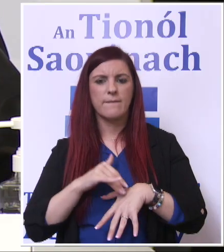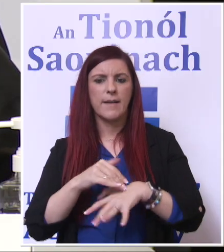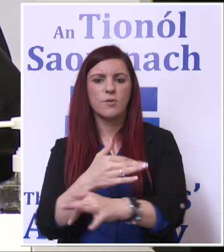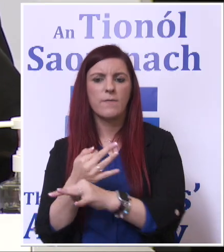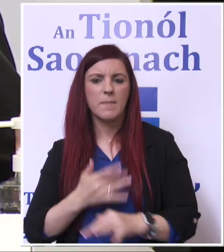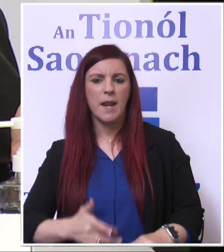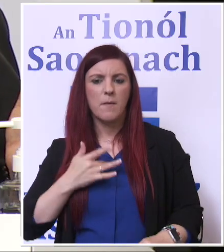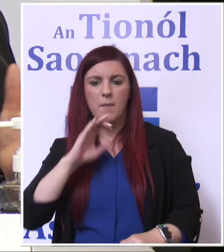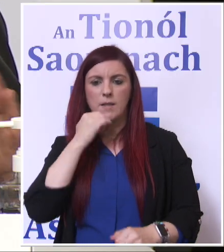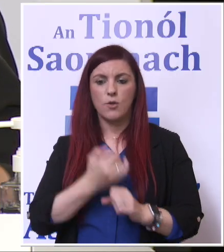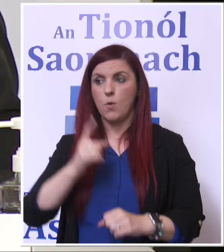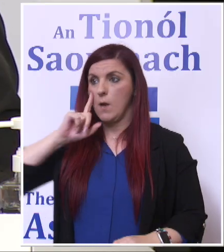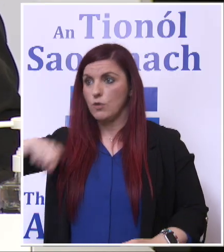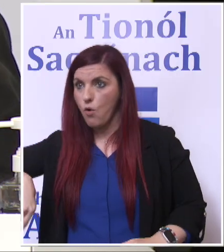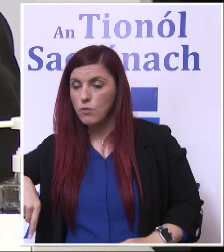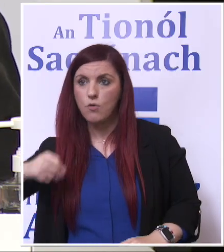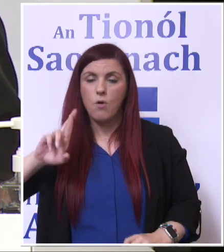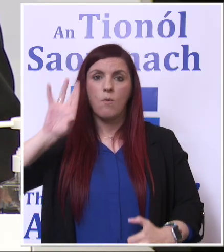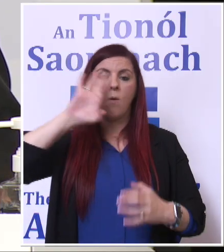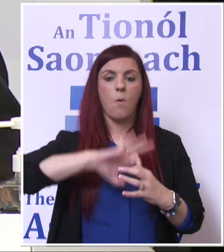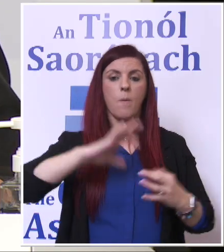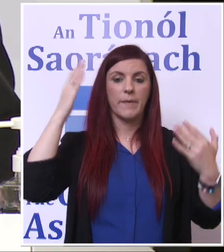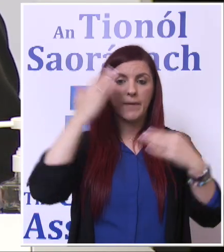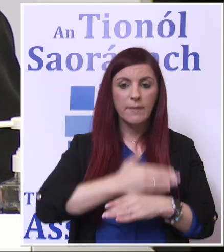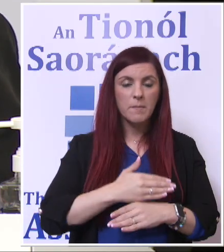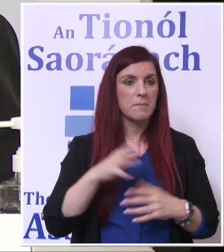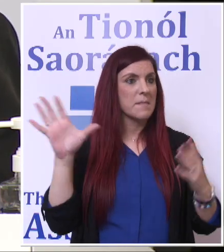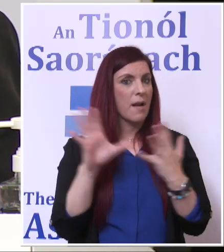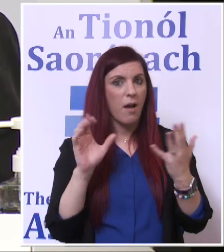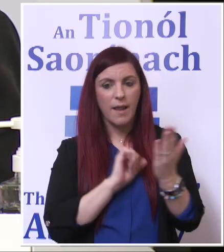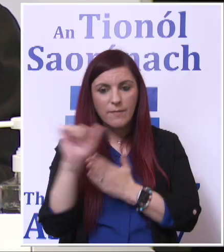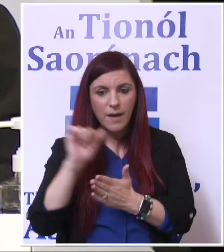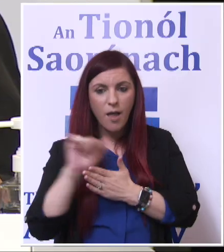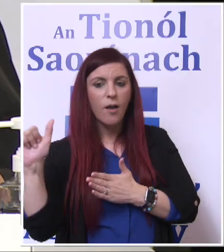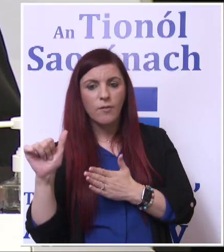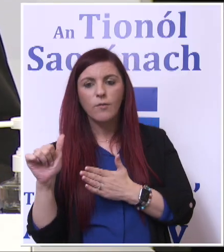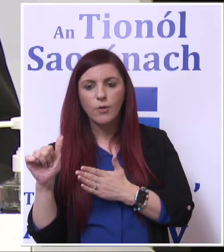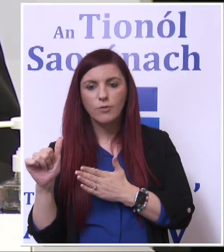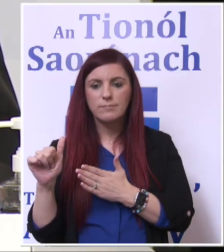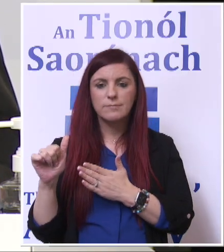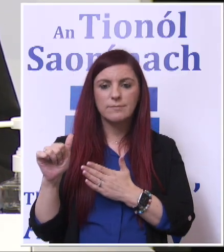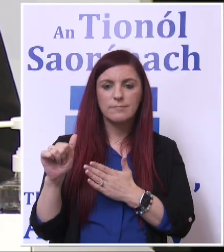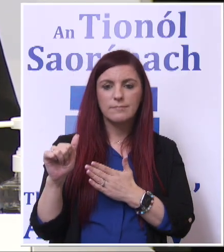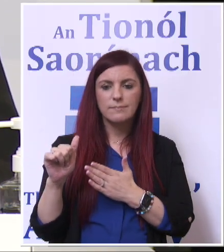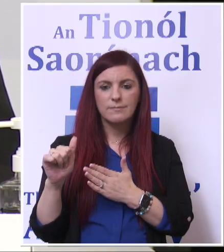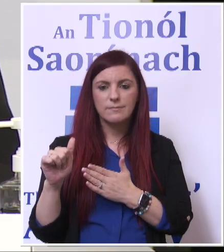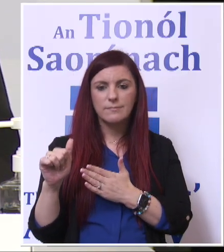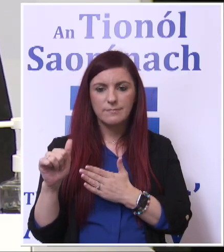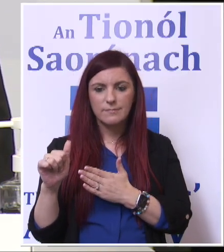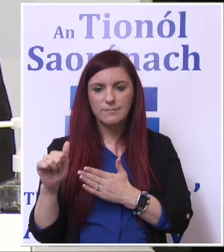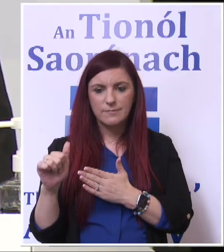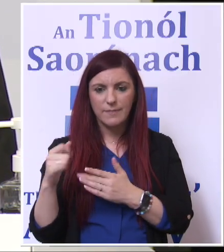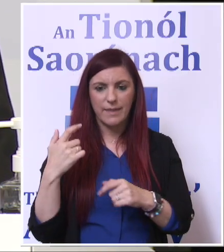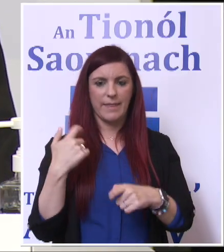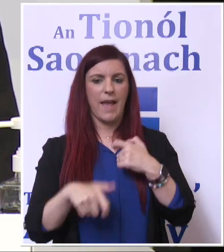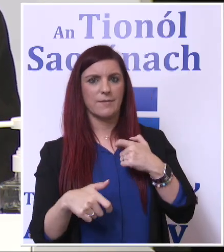you ignore it, or when you go home in the evening, whether it's 10 o'clock or 11 o'clock when your Cathaoirleach duties are finished, you set into trying